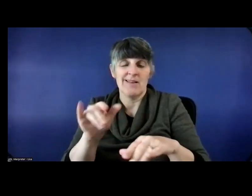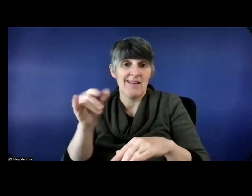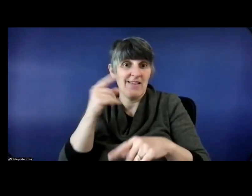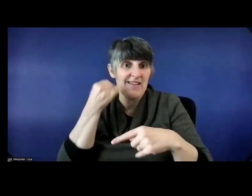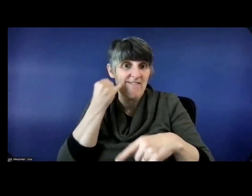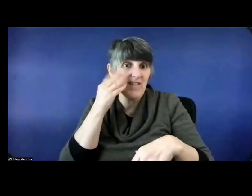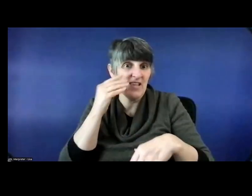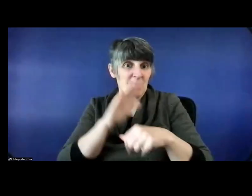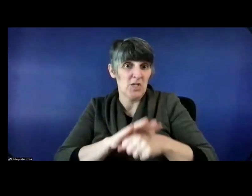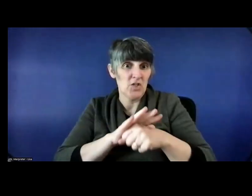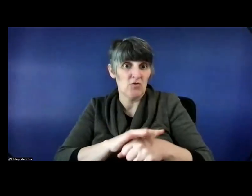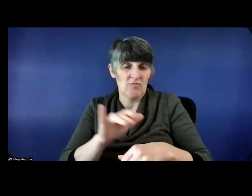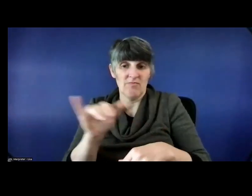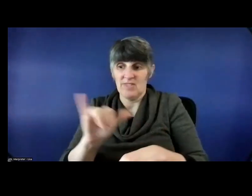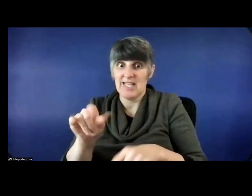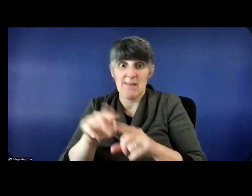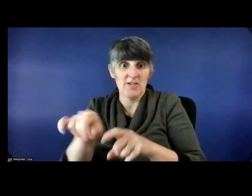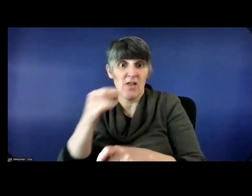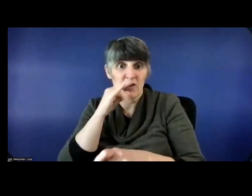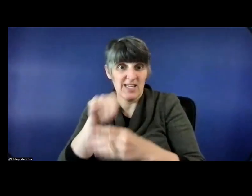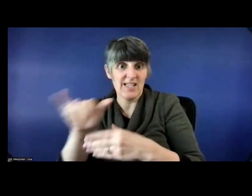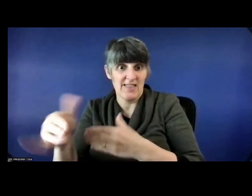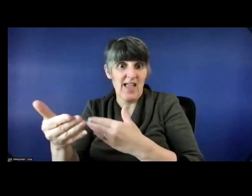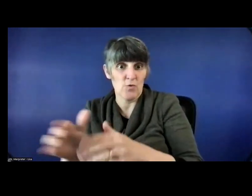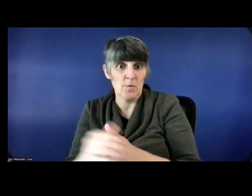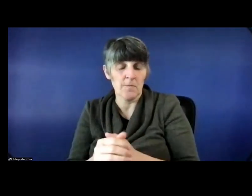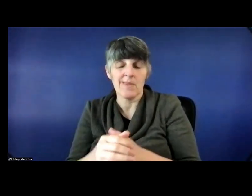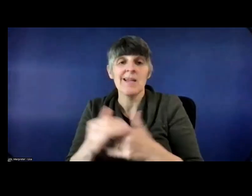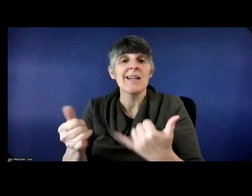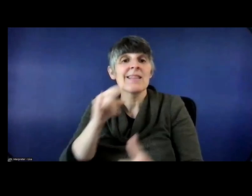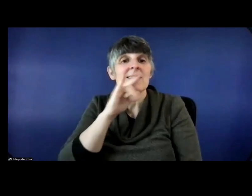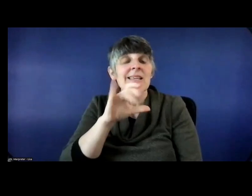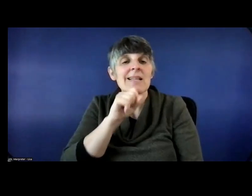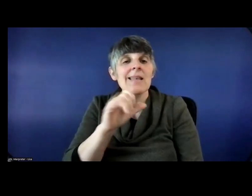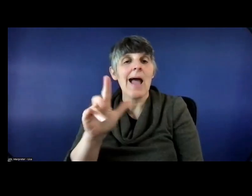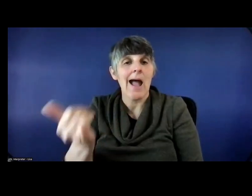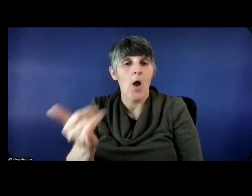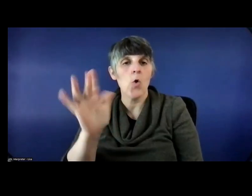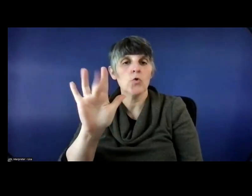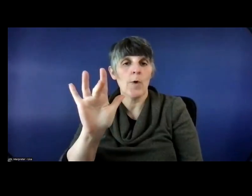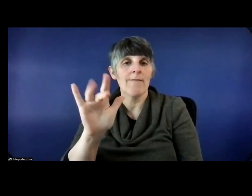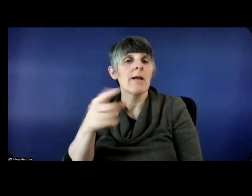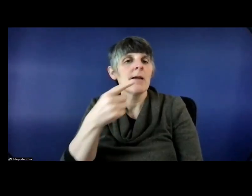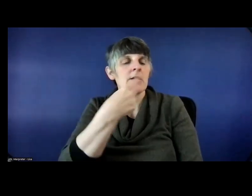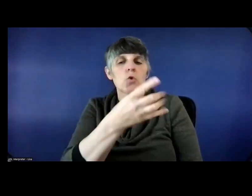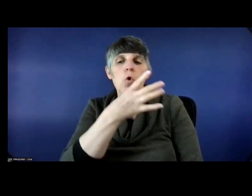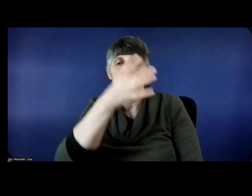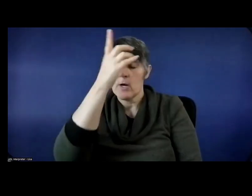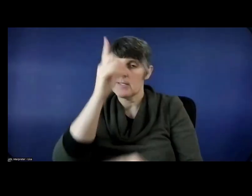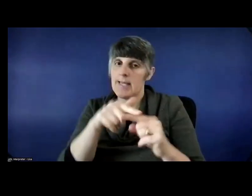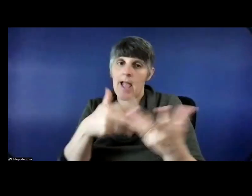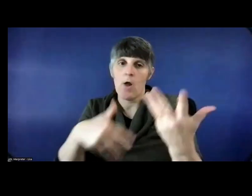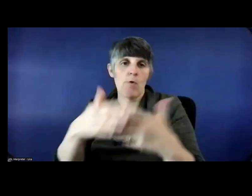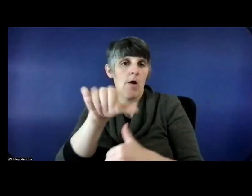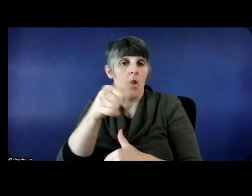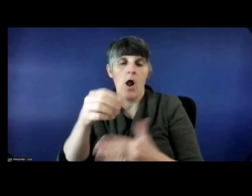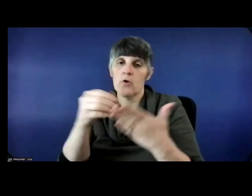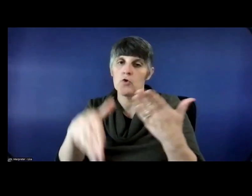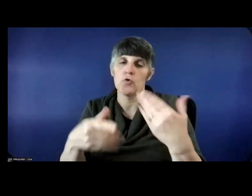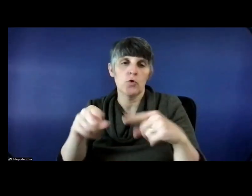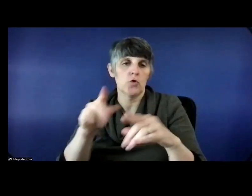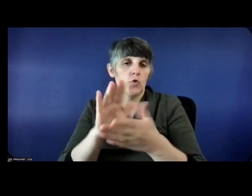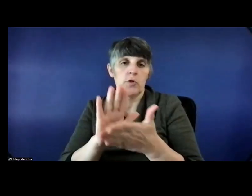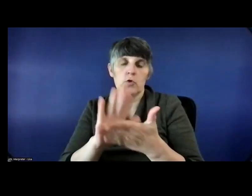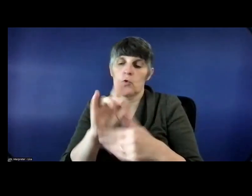room. This child is now 25 years old. He told his parents that he wasn't allowed to be with other students for most of his time at